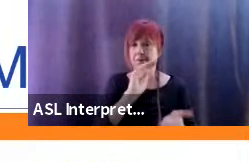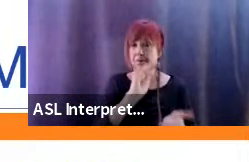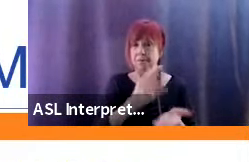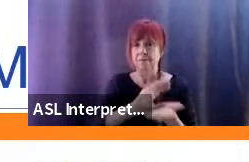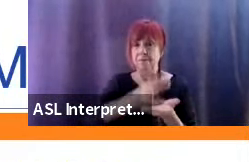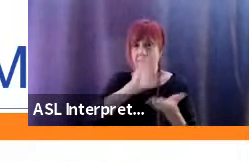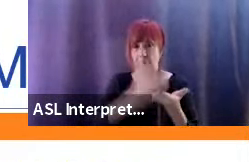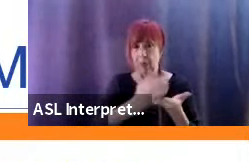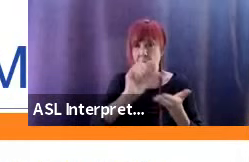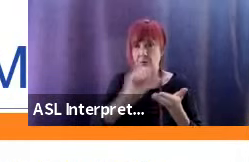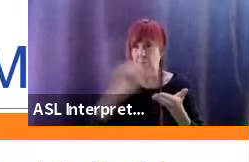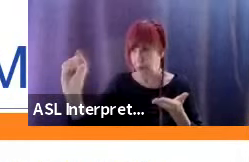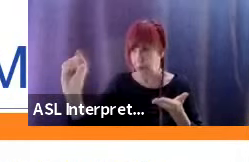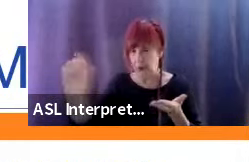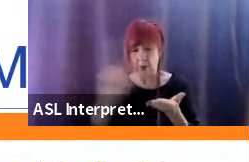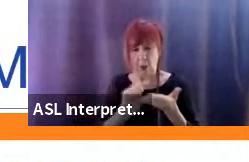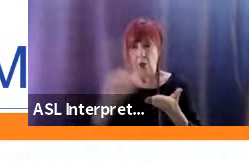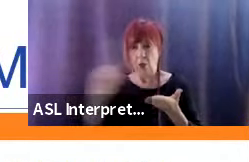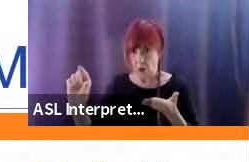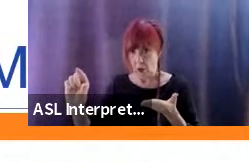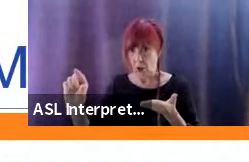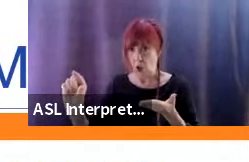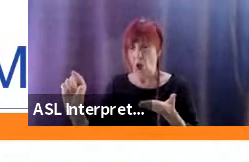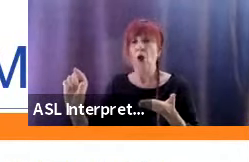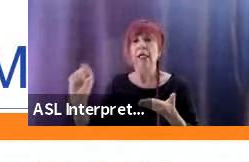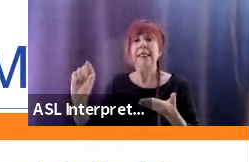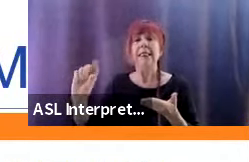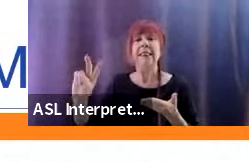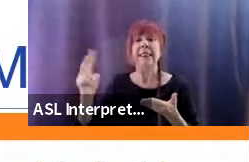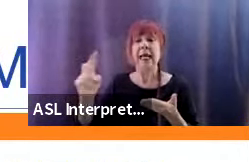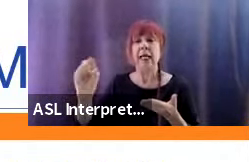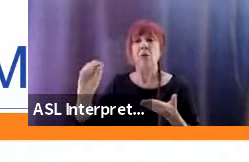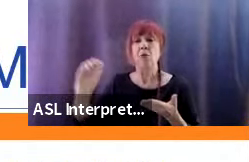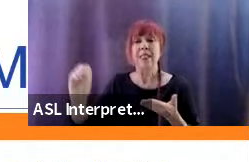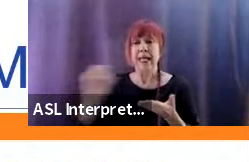shortages throughout California that needed to be addressed most urgently over